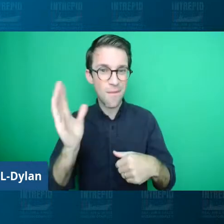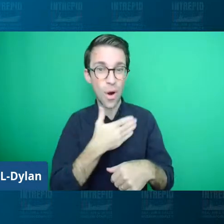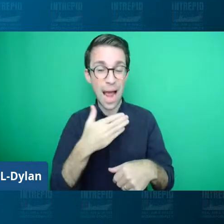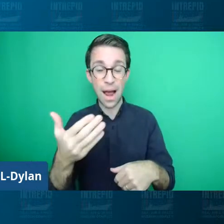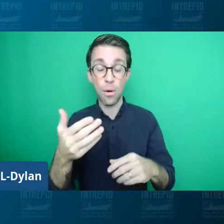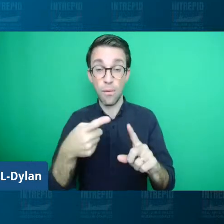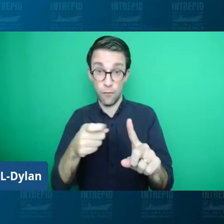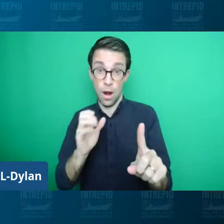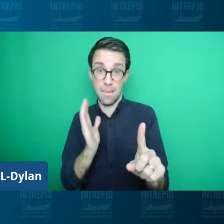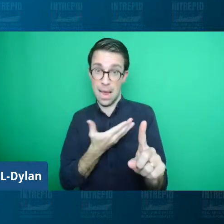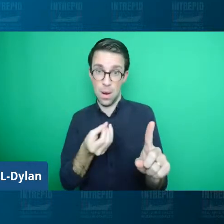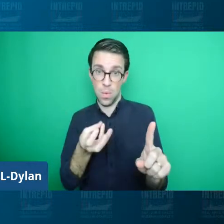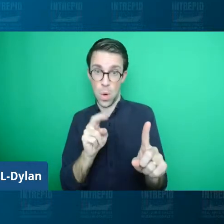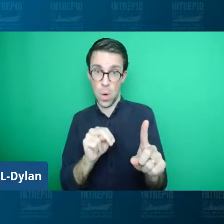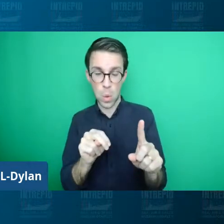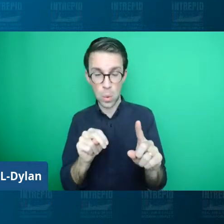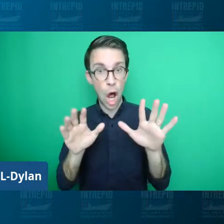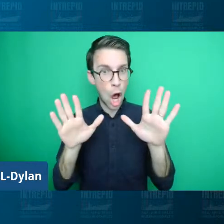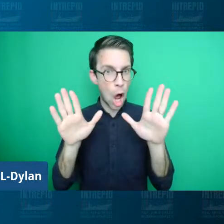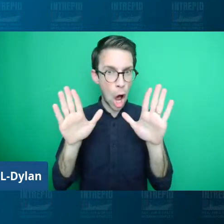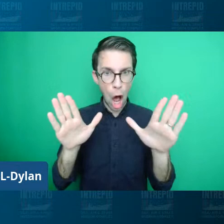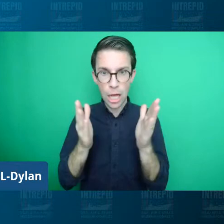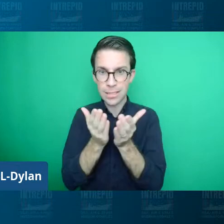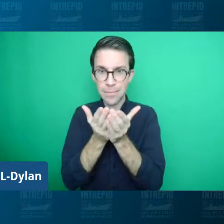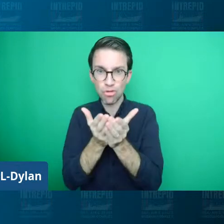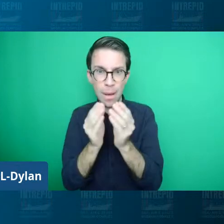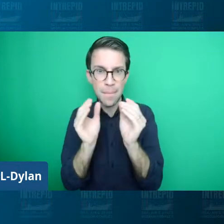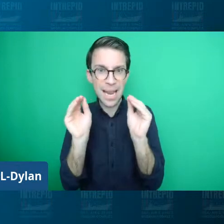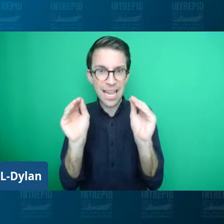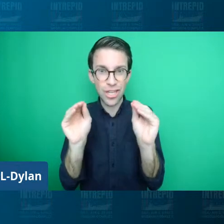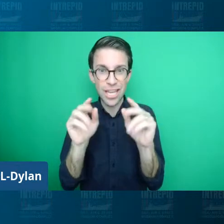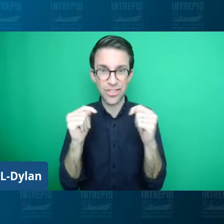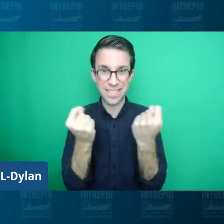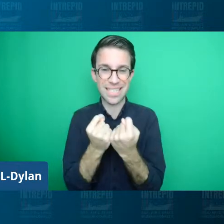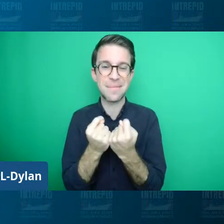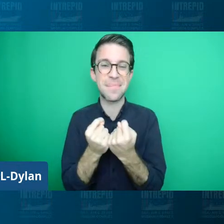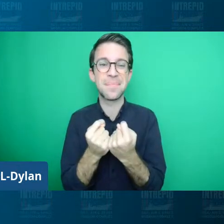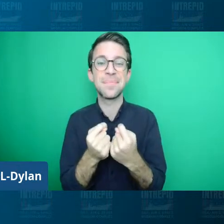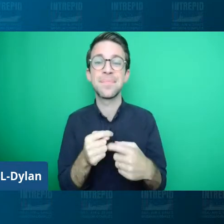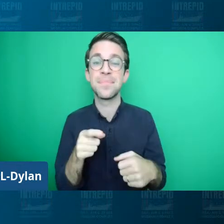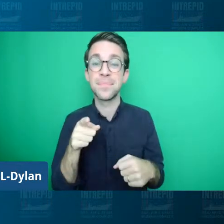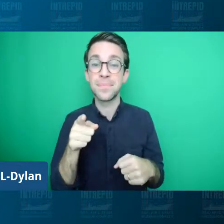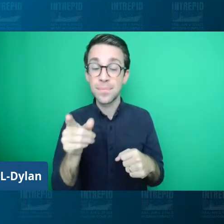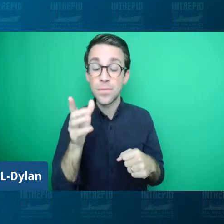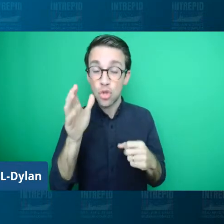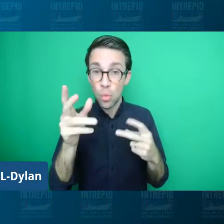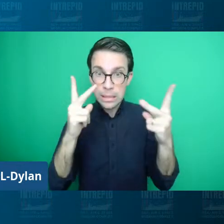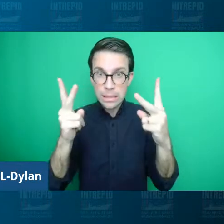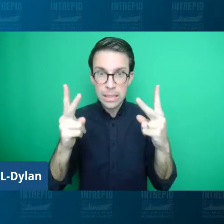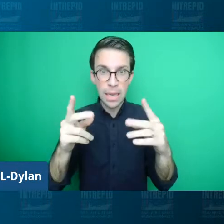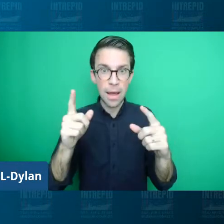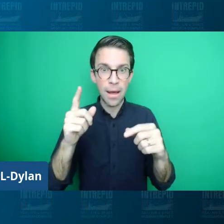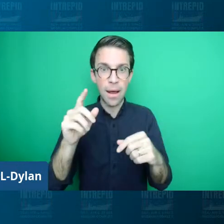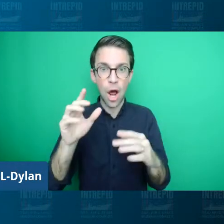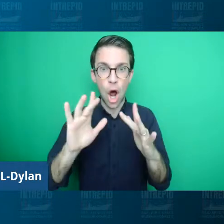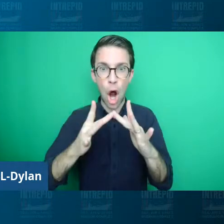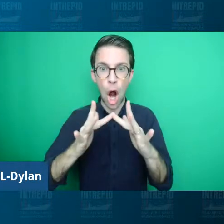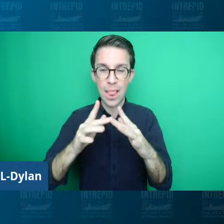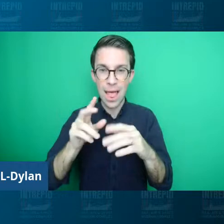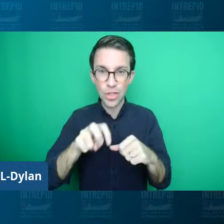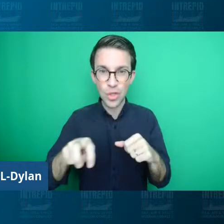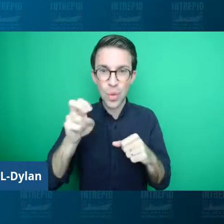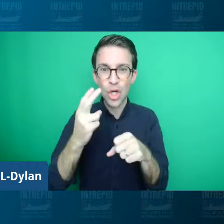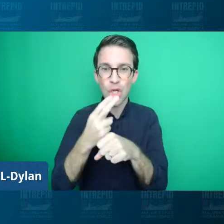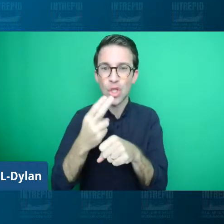own awesome Intrepid education team. So you will get a virtual tour of the Intrepid Museum using Google Arts